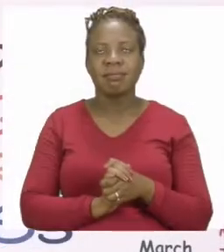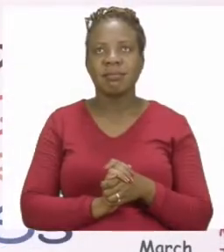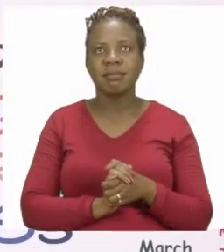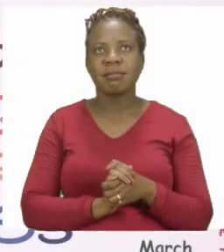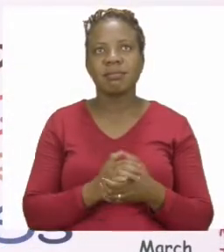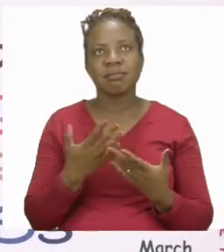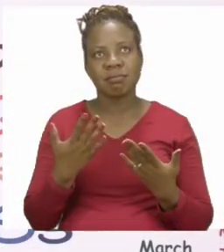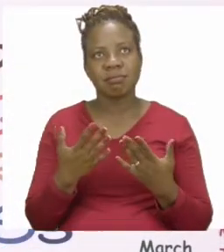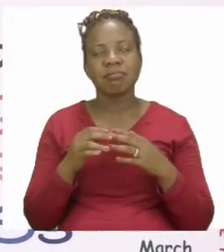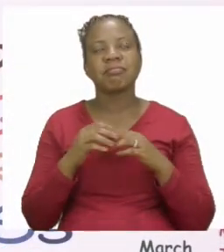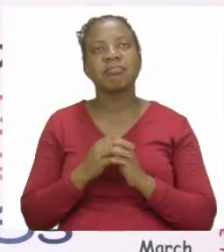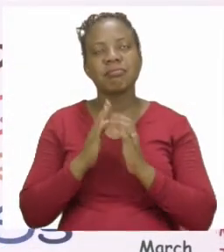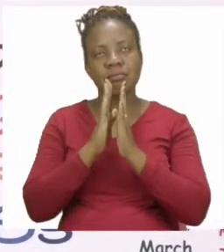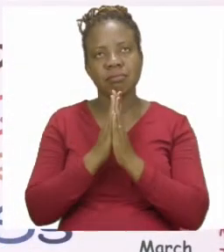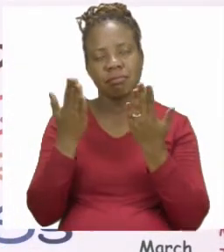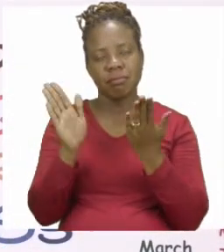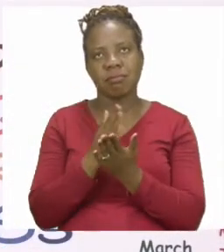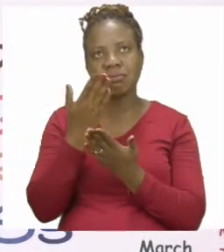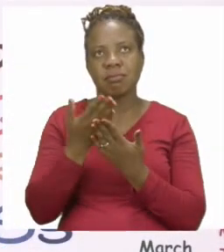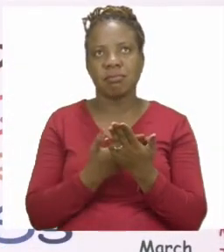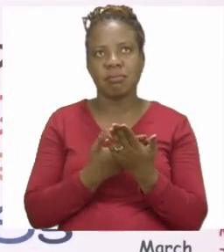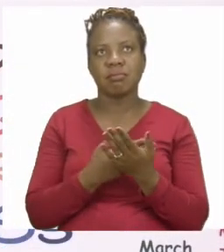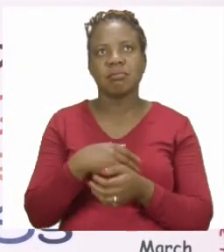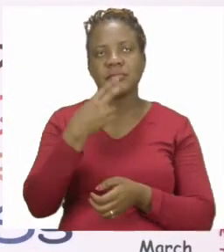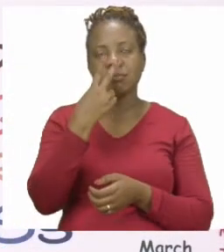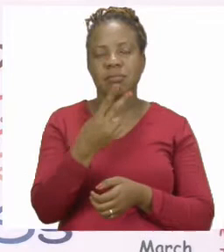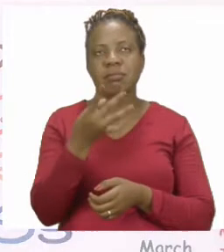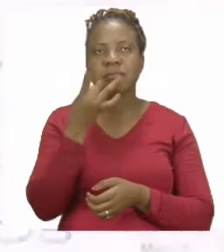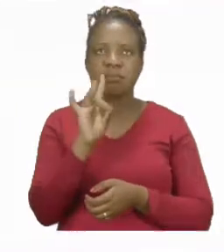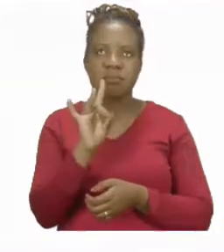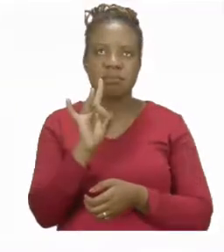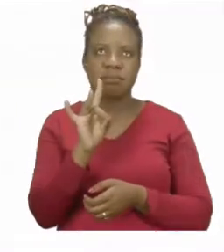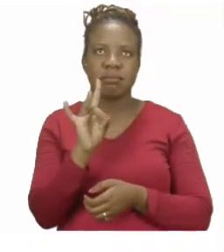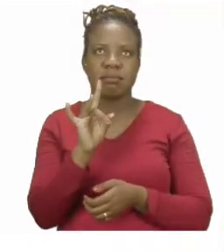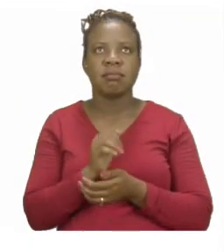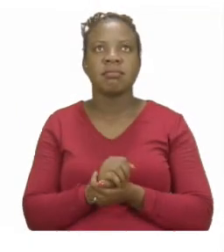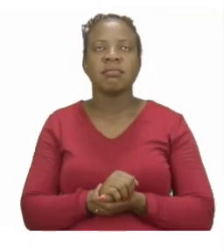In this part of our lesson, let's turn our booklets to page 28.